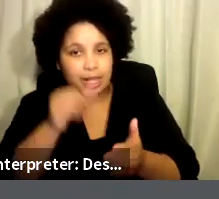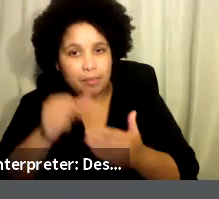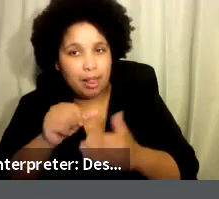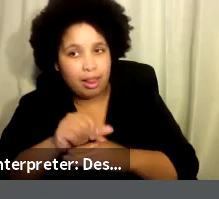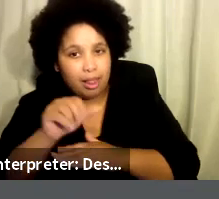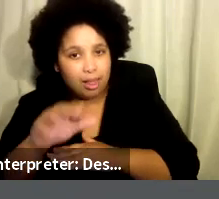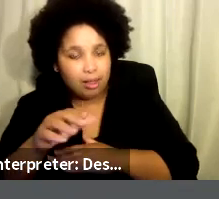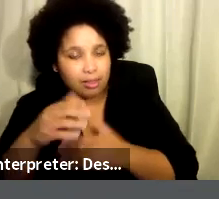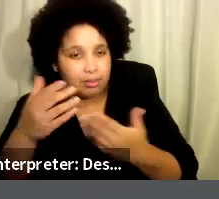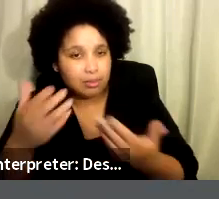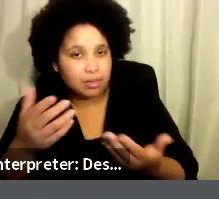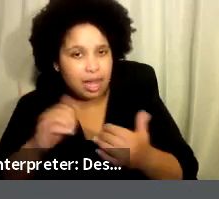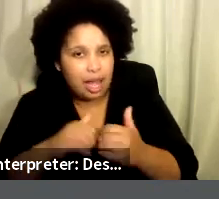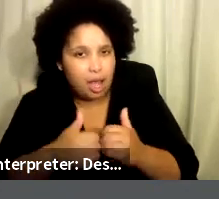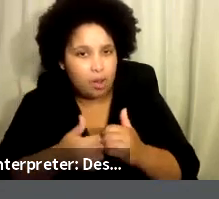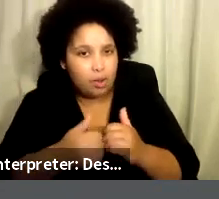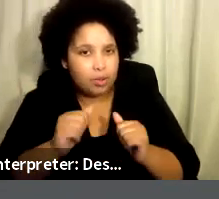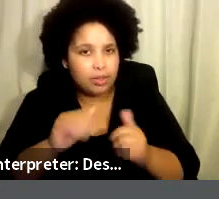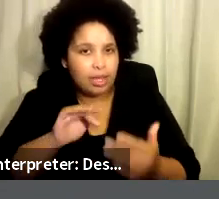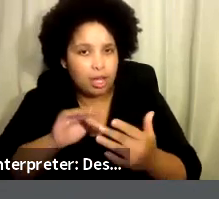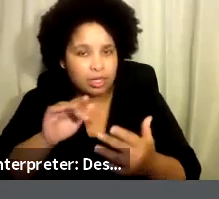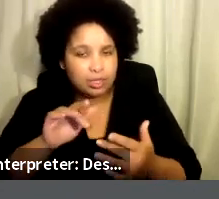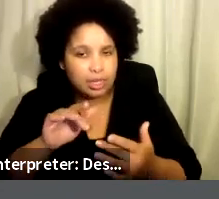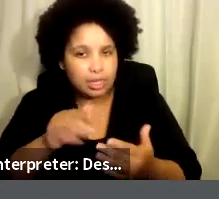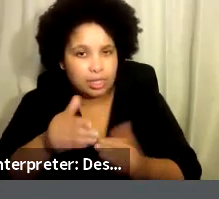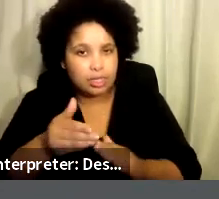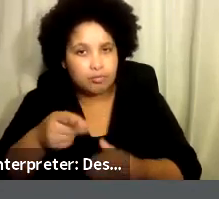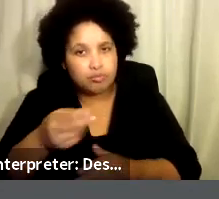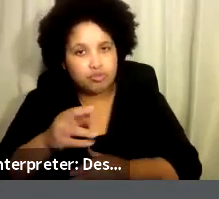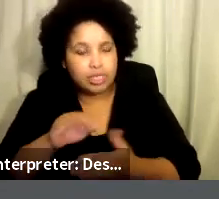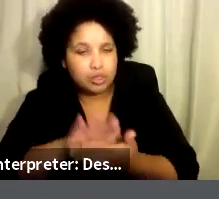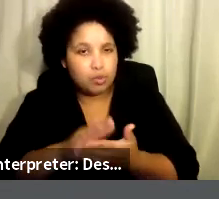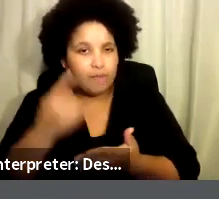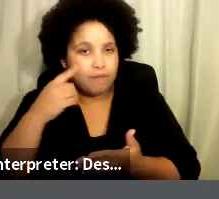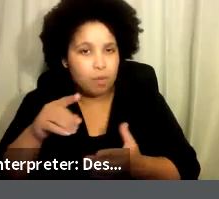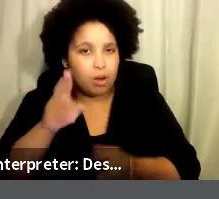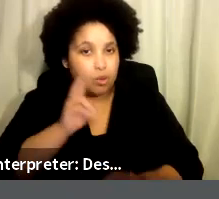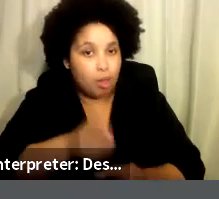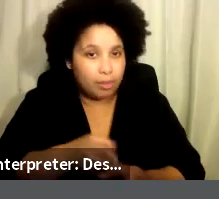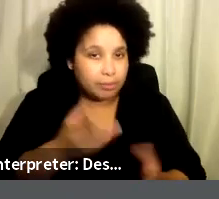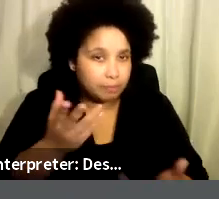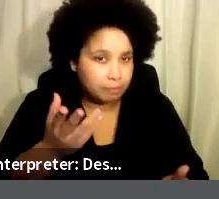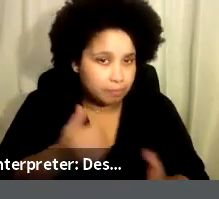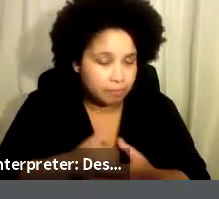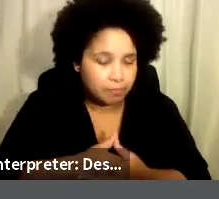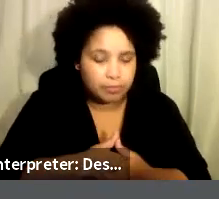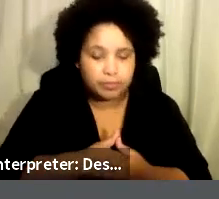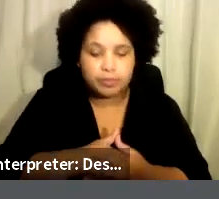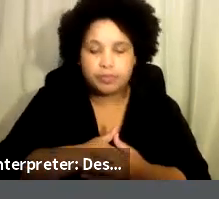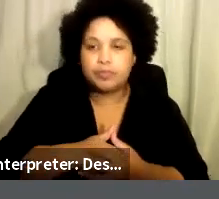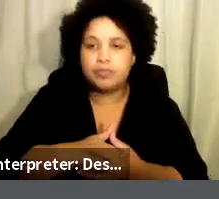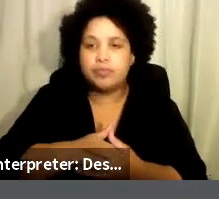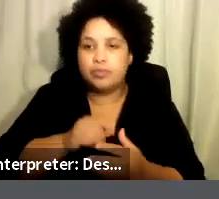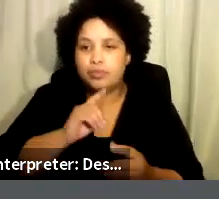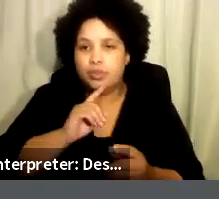or how would they go about in contacting the preschool staff for enrollment? I would suggest